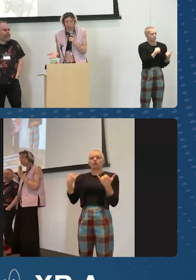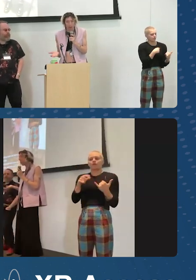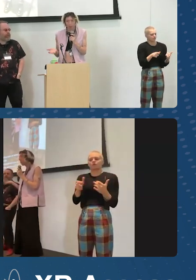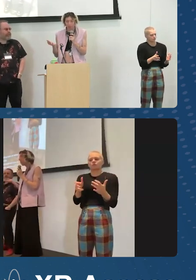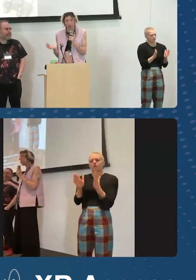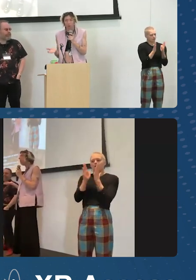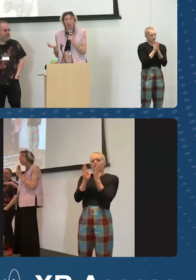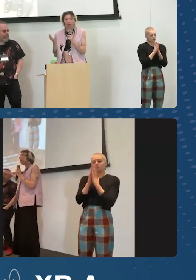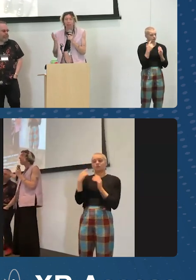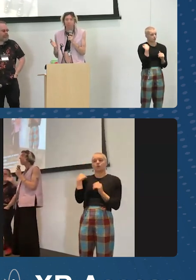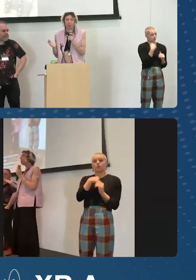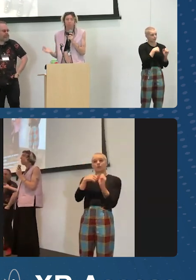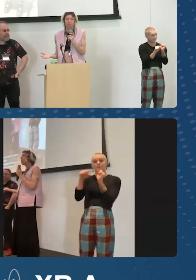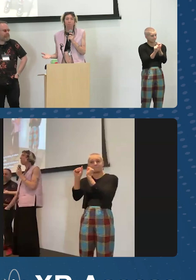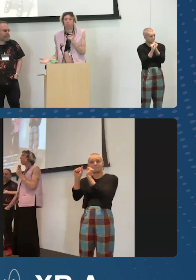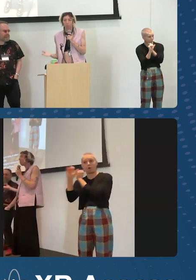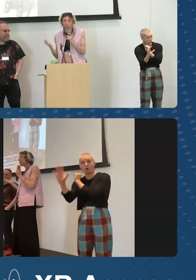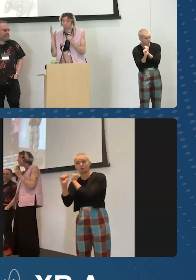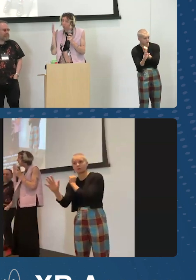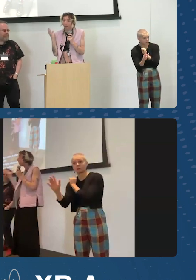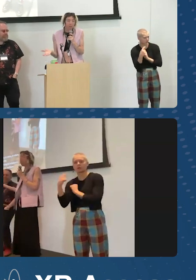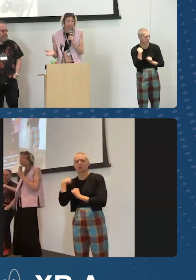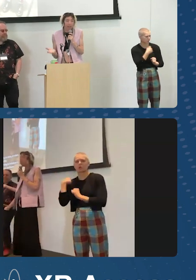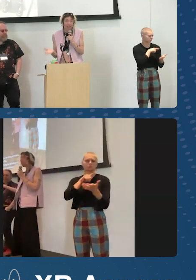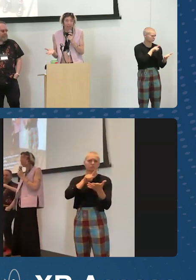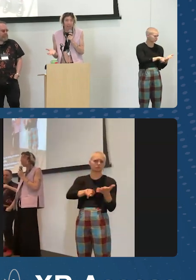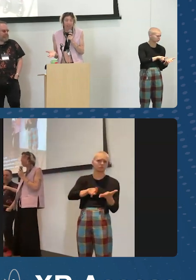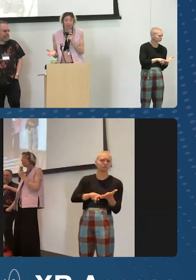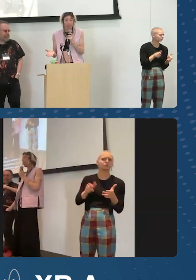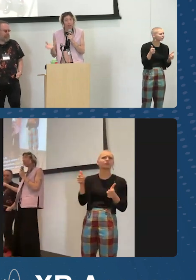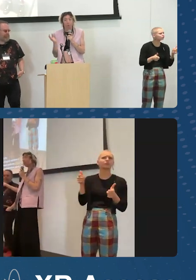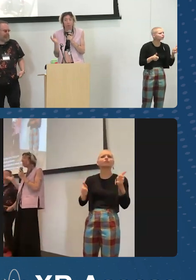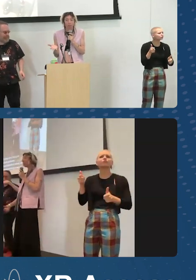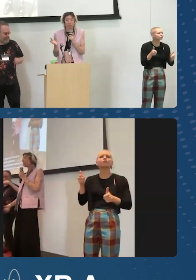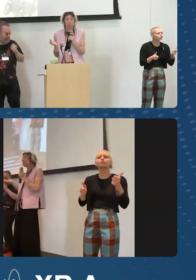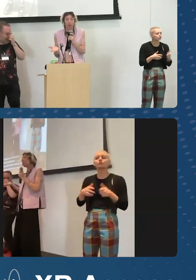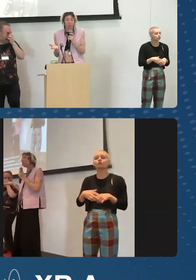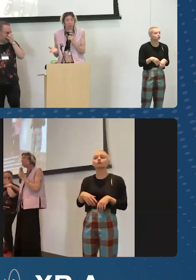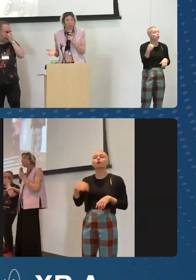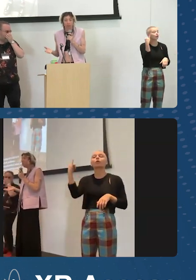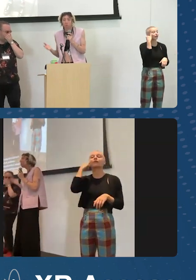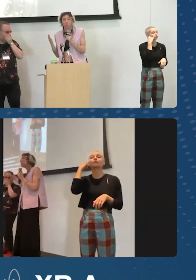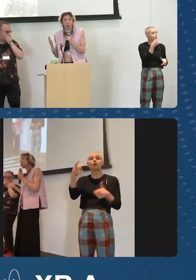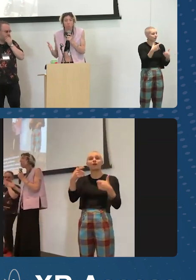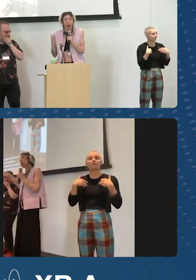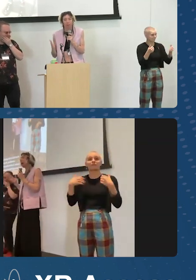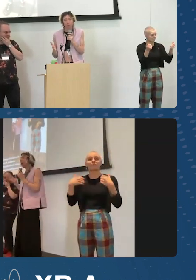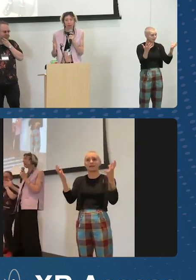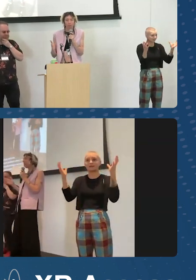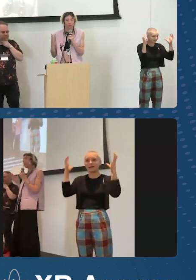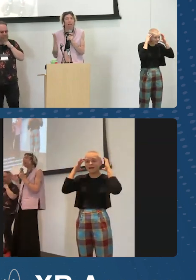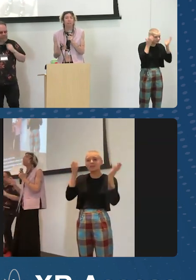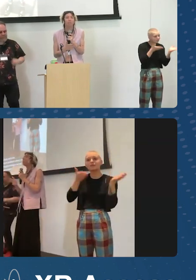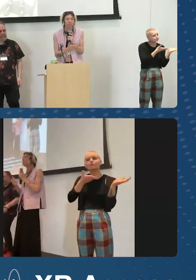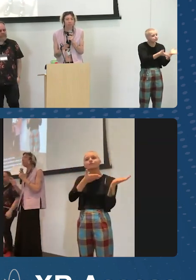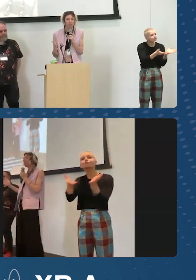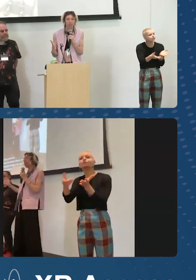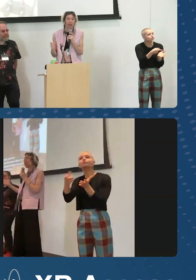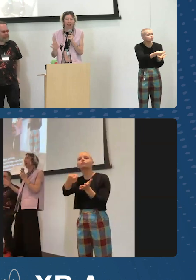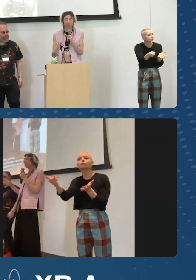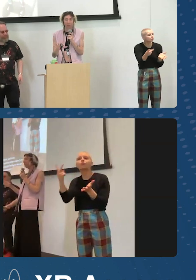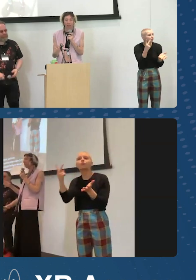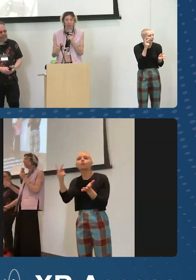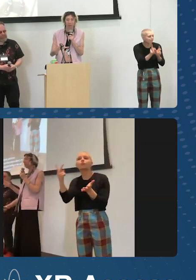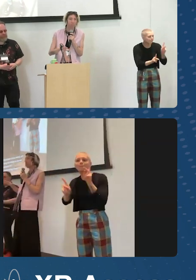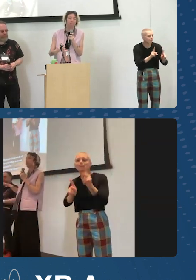doing research? So if you're bringing a bunch of headsets to put on some blind folks, but there's no pathway for any features